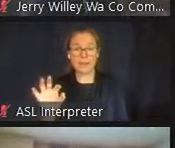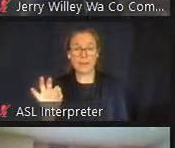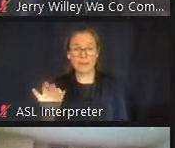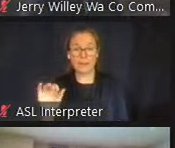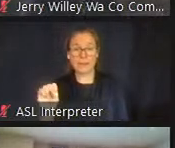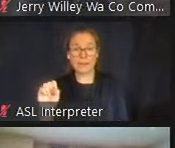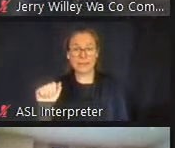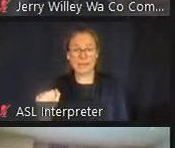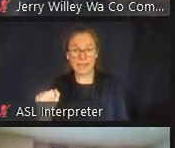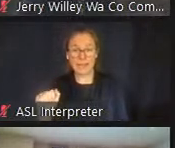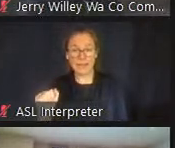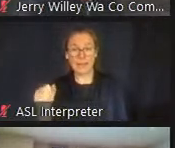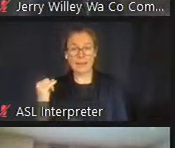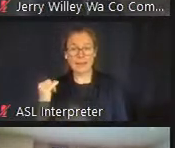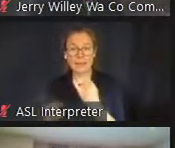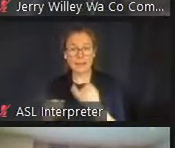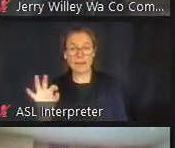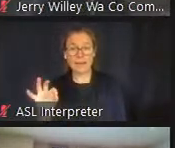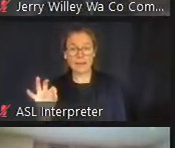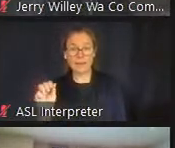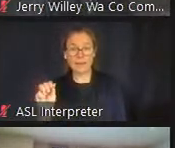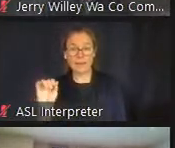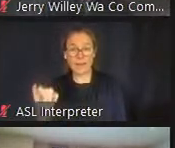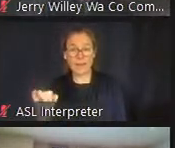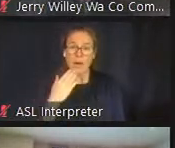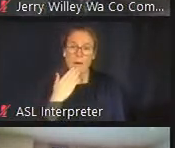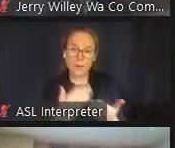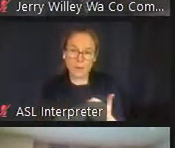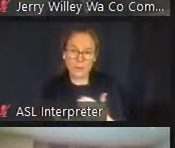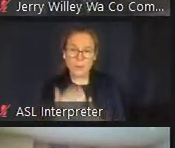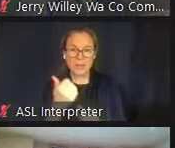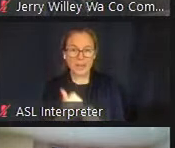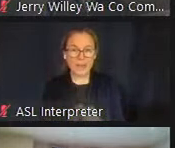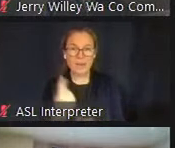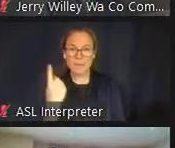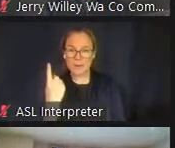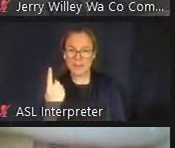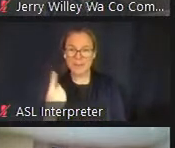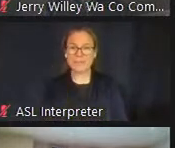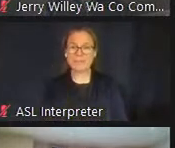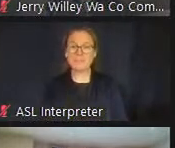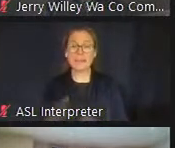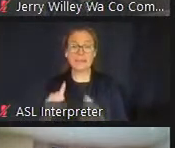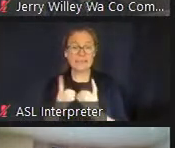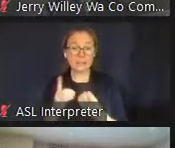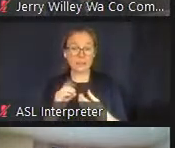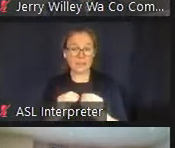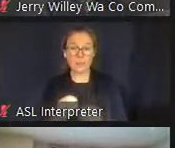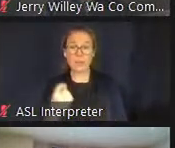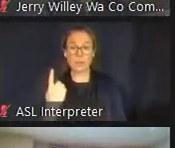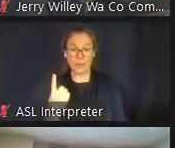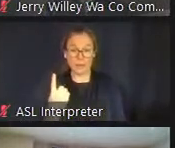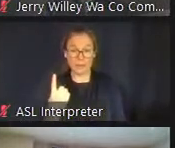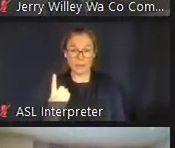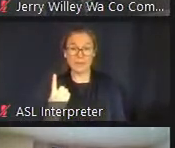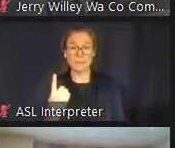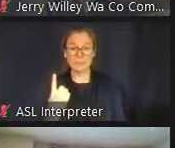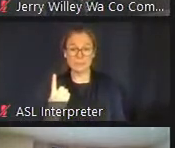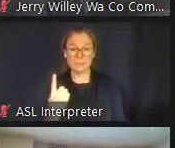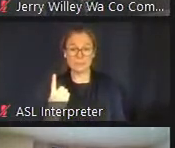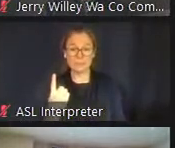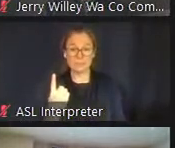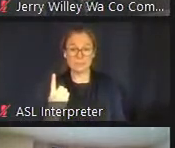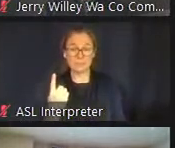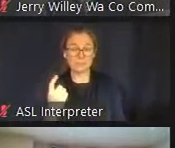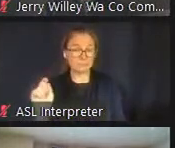Good morning, everyone. My name is Nafisa Fai. I am the District 1 Commissioner, which